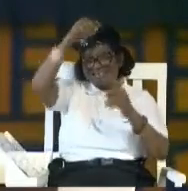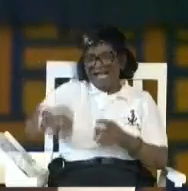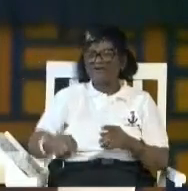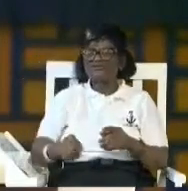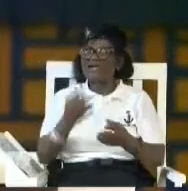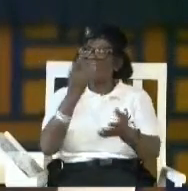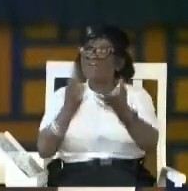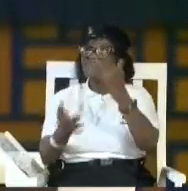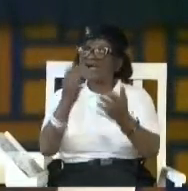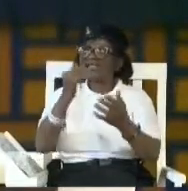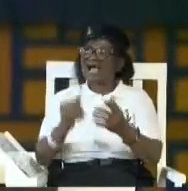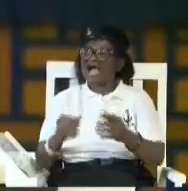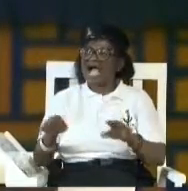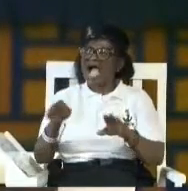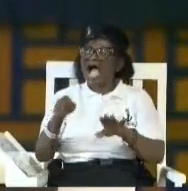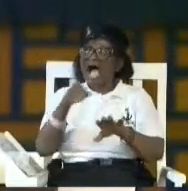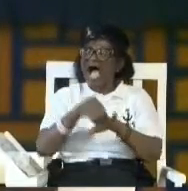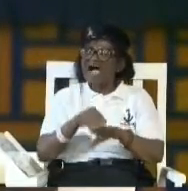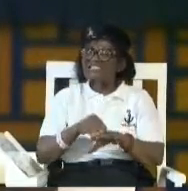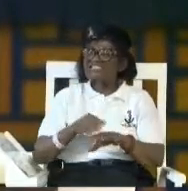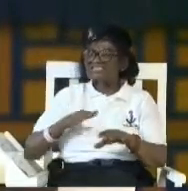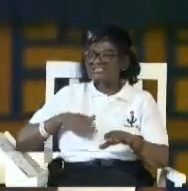at will.